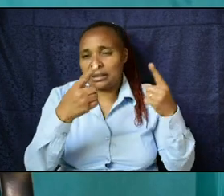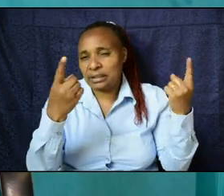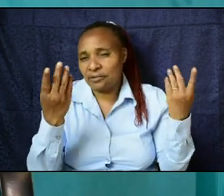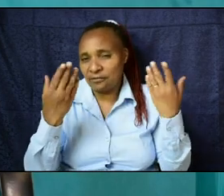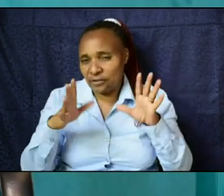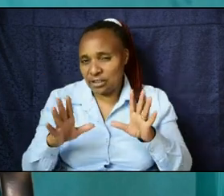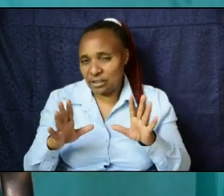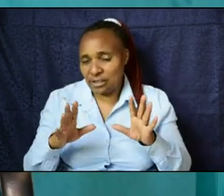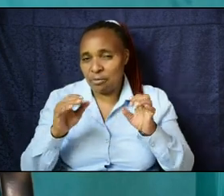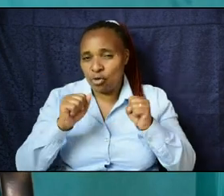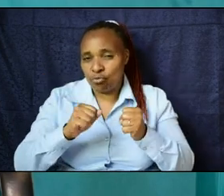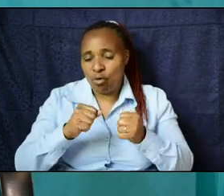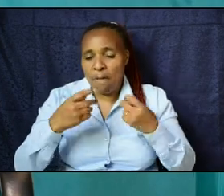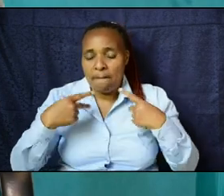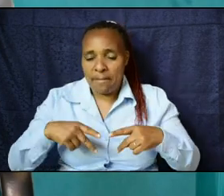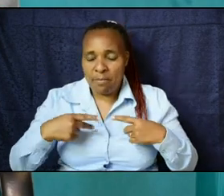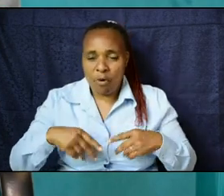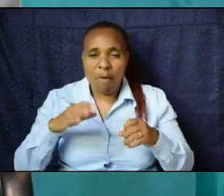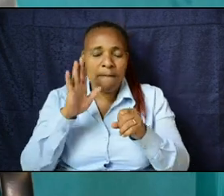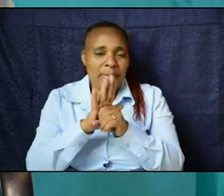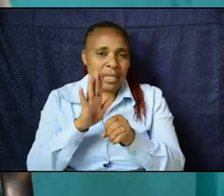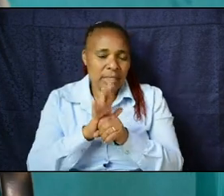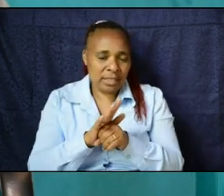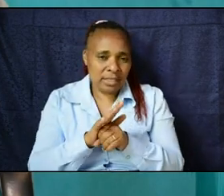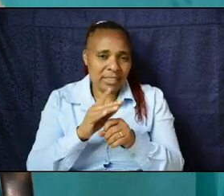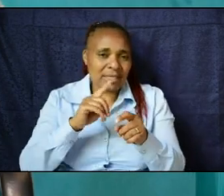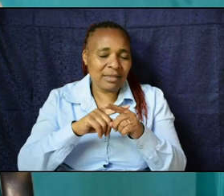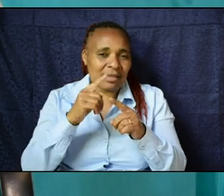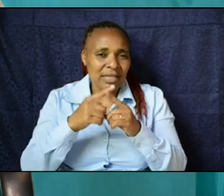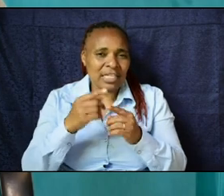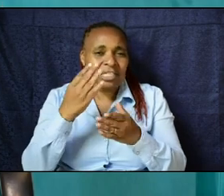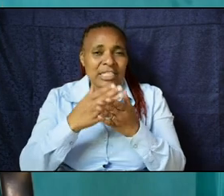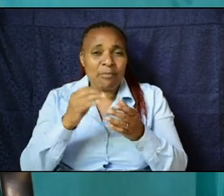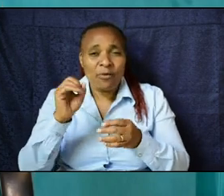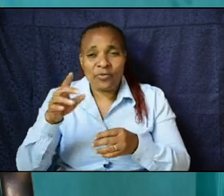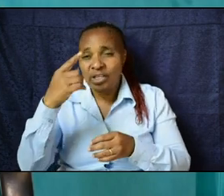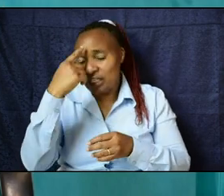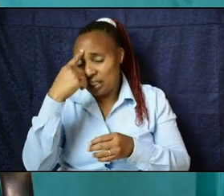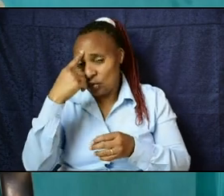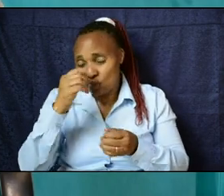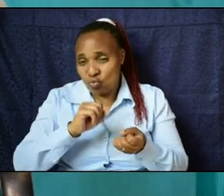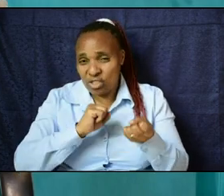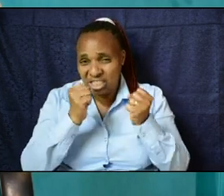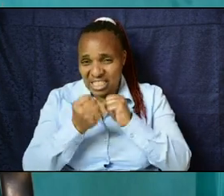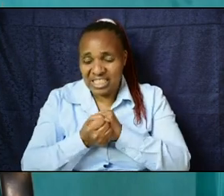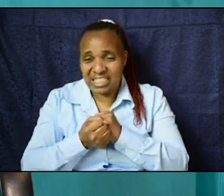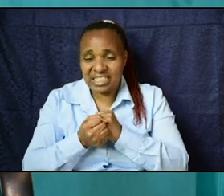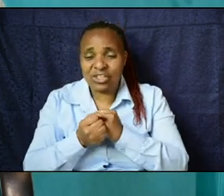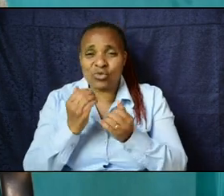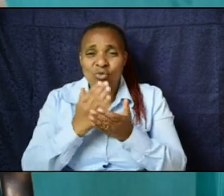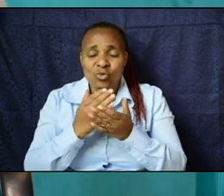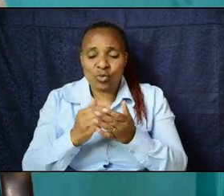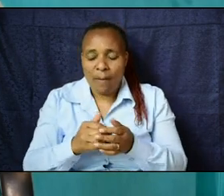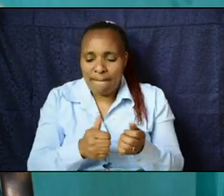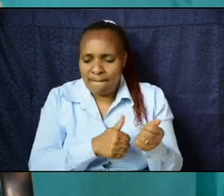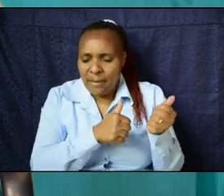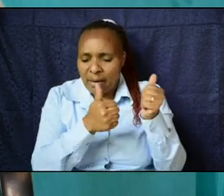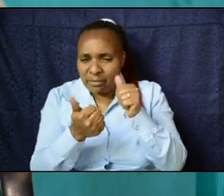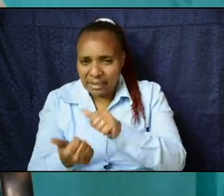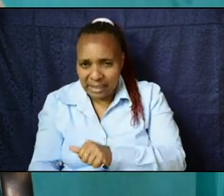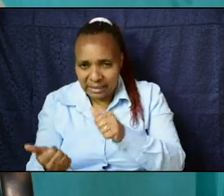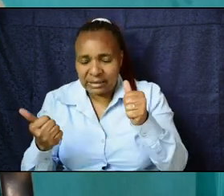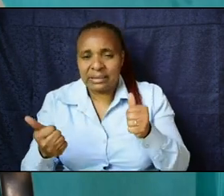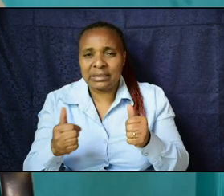They managed to convert so many people. And then some of the Indians who were converted actually baptized the